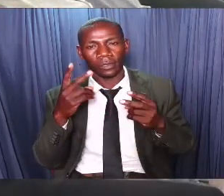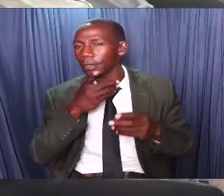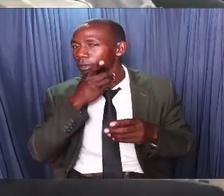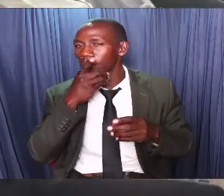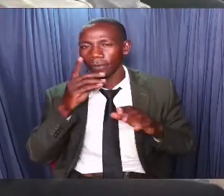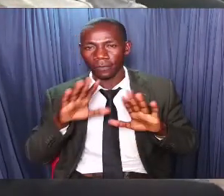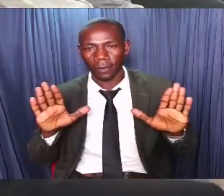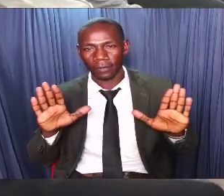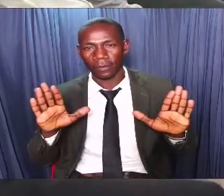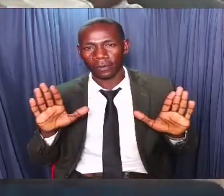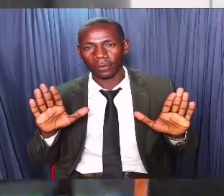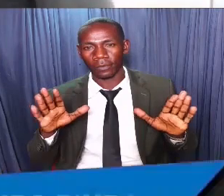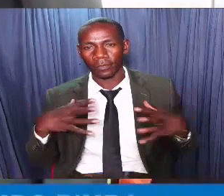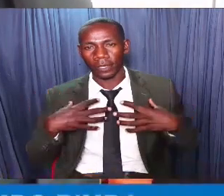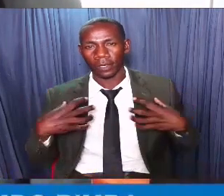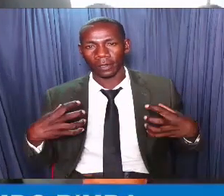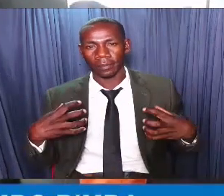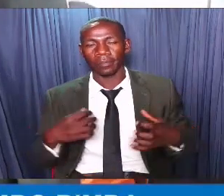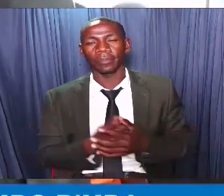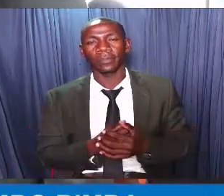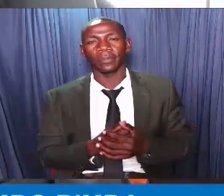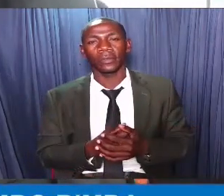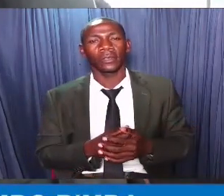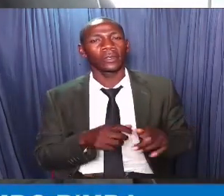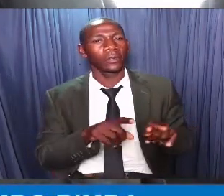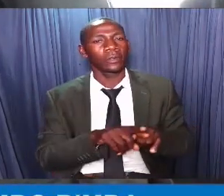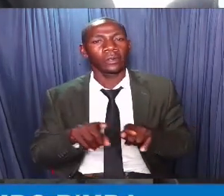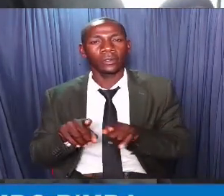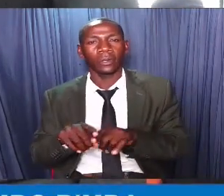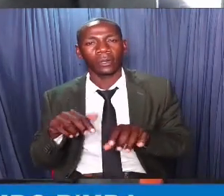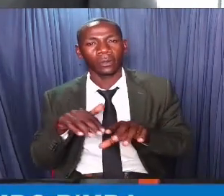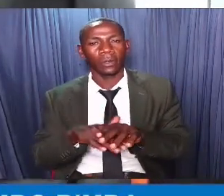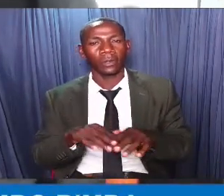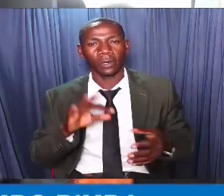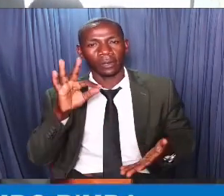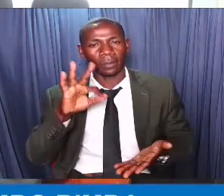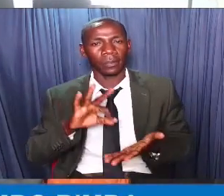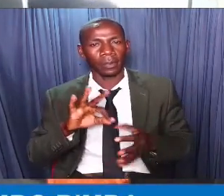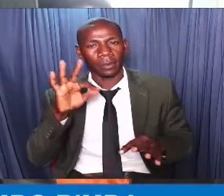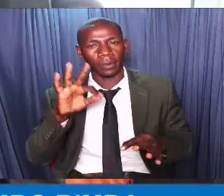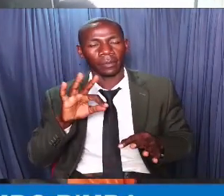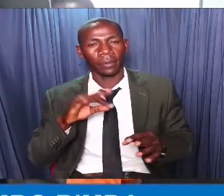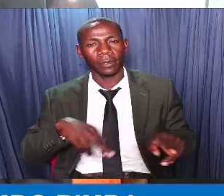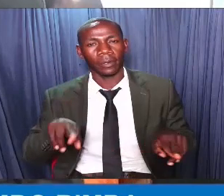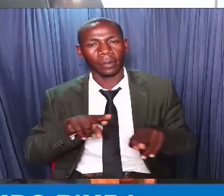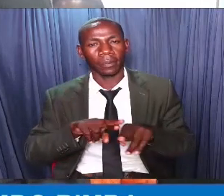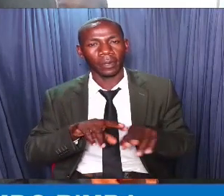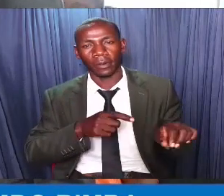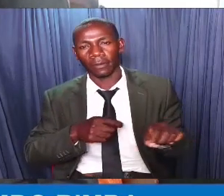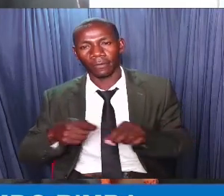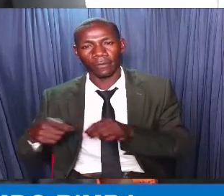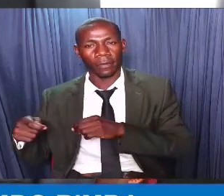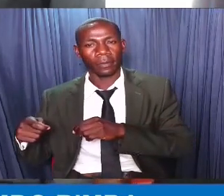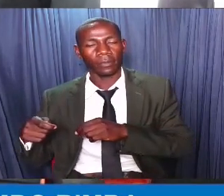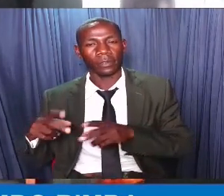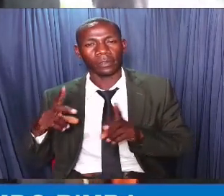vup. You'll see the place healed. Sawa sawa na toba yako kule moyoni. According to your repentance in your heart. Umeamua kuondokea dhambi. You've decided